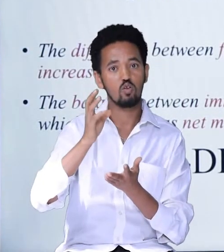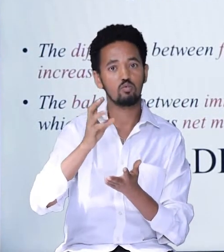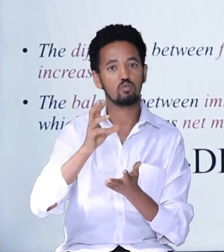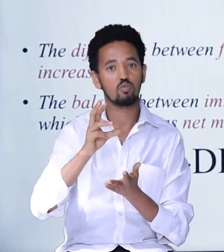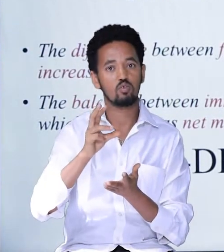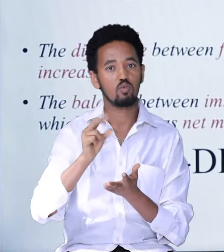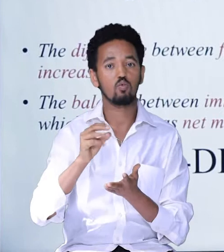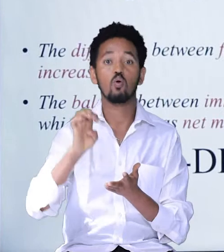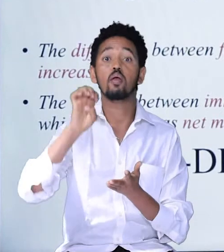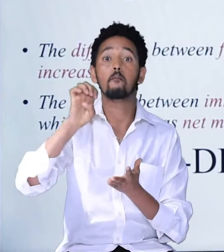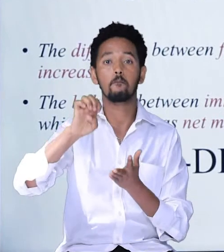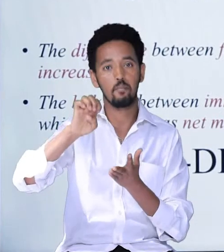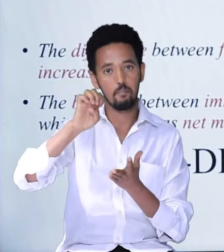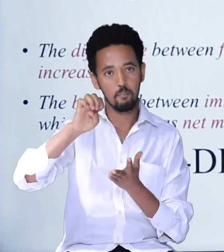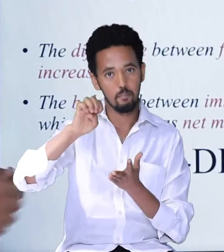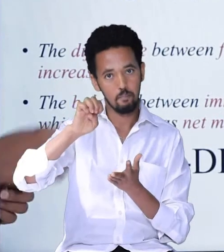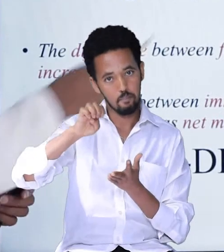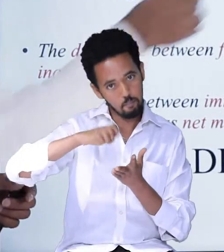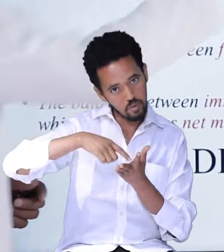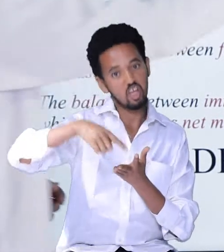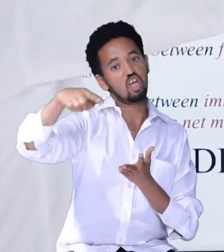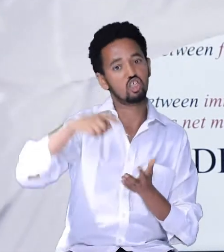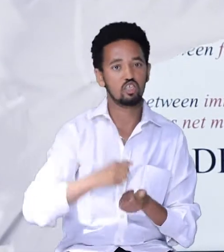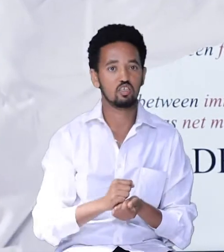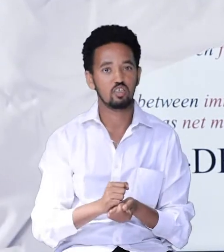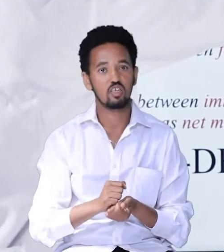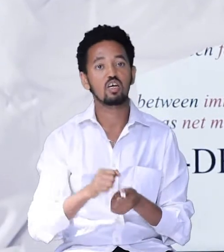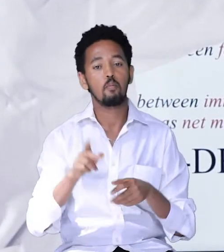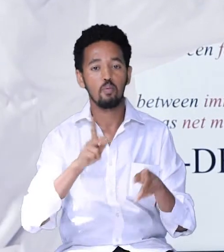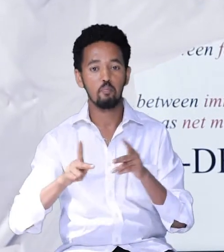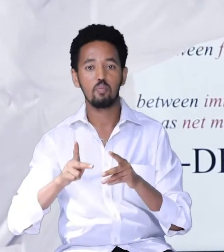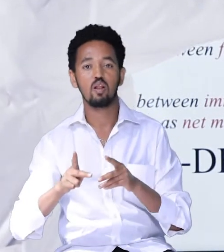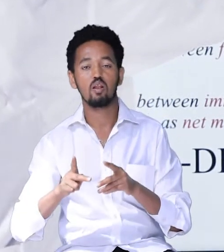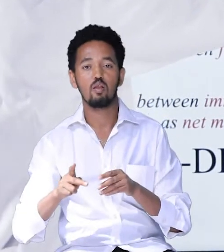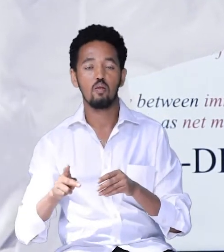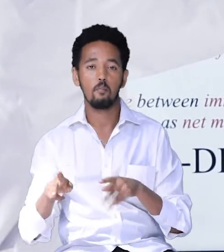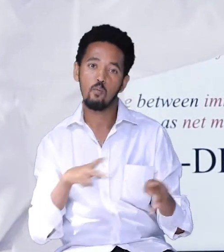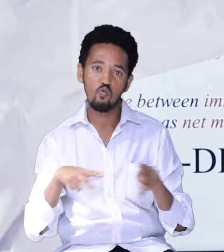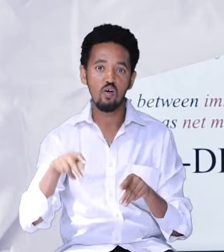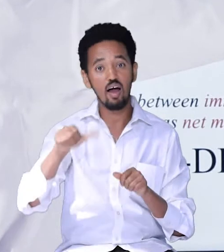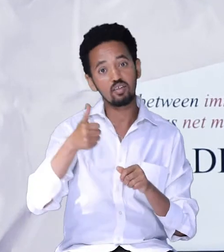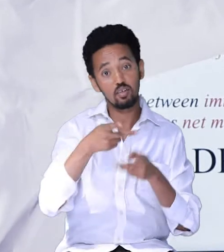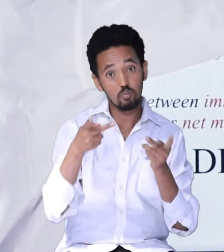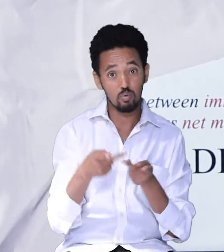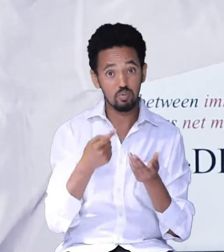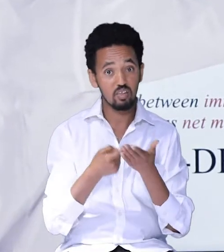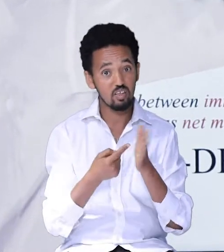Letter E. But if people move from other place to this